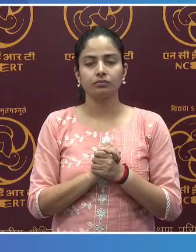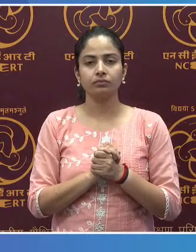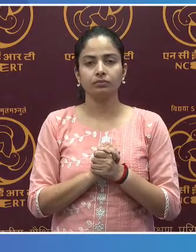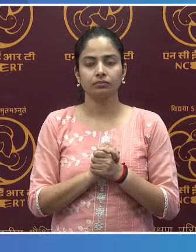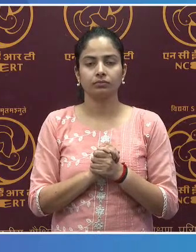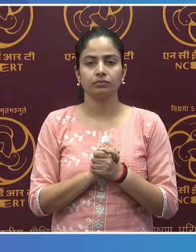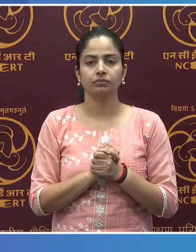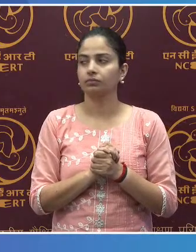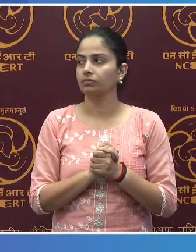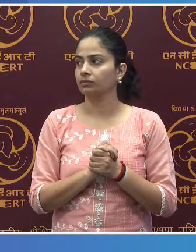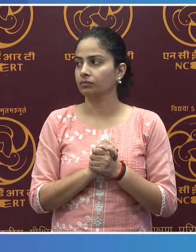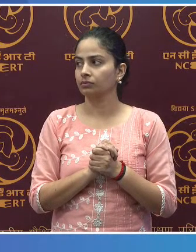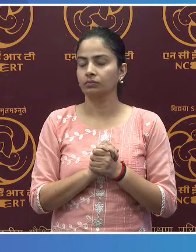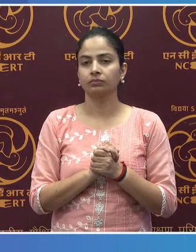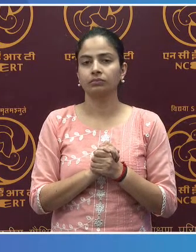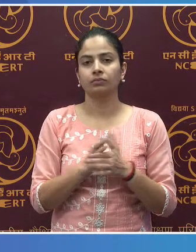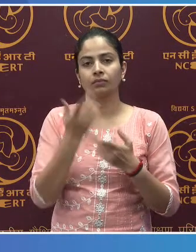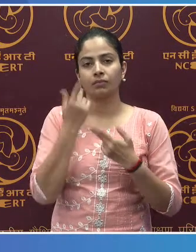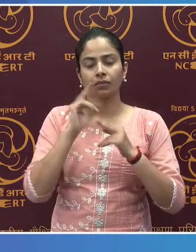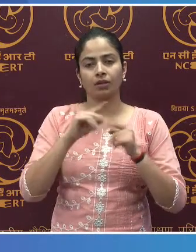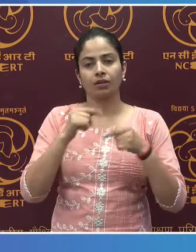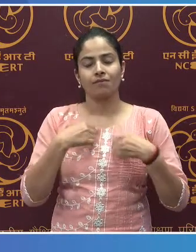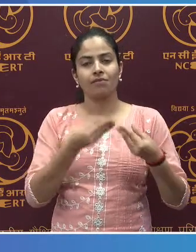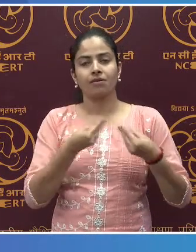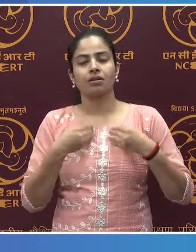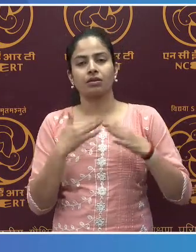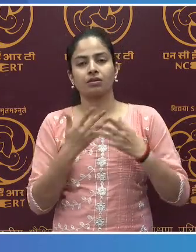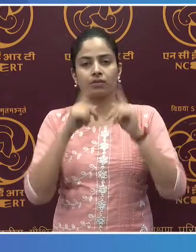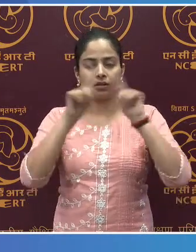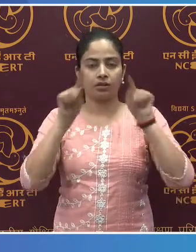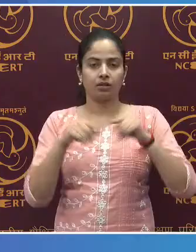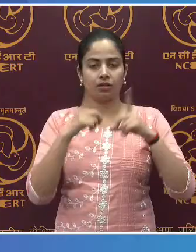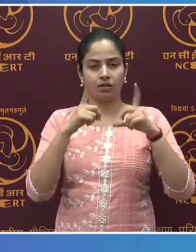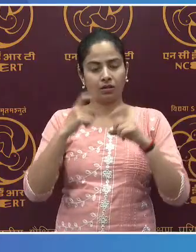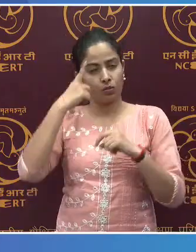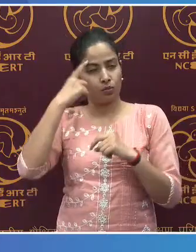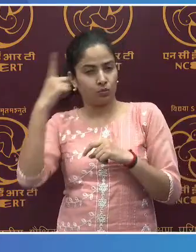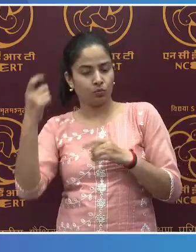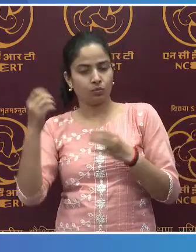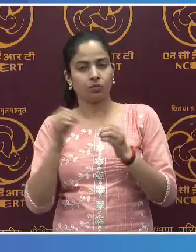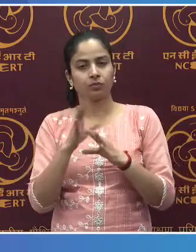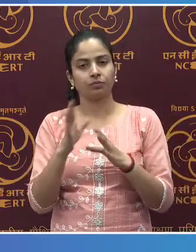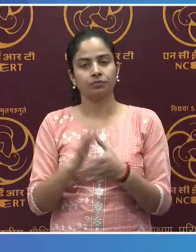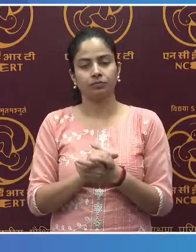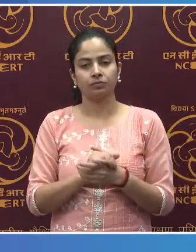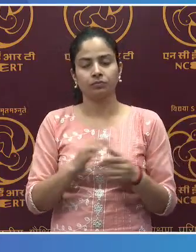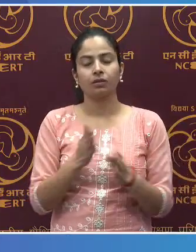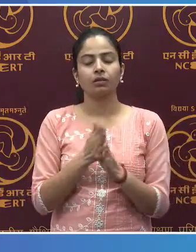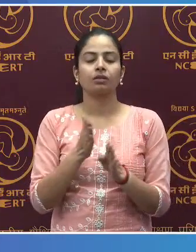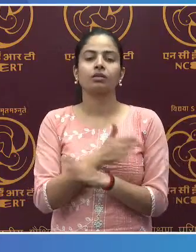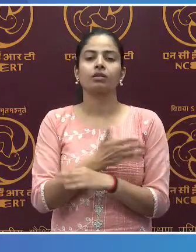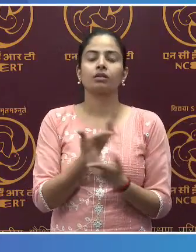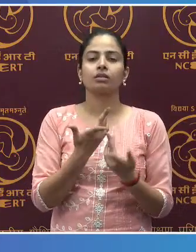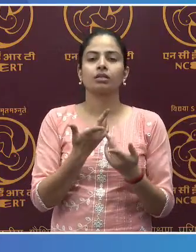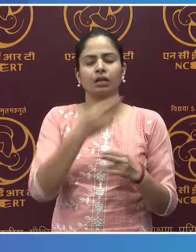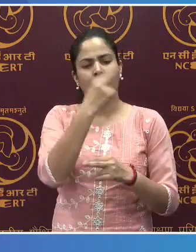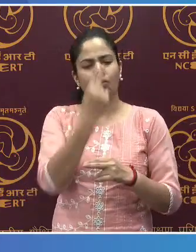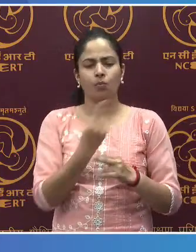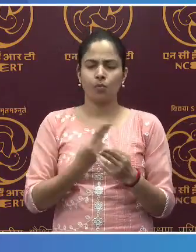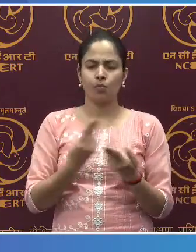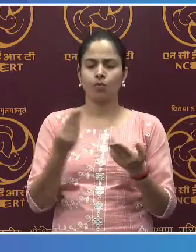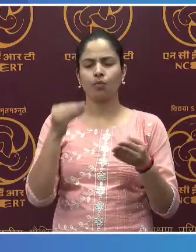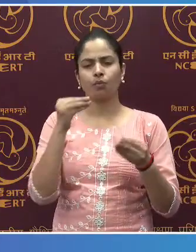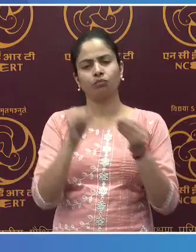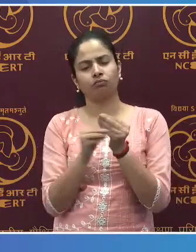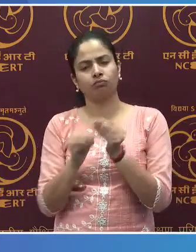the creativity of the learner, that really gives the imagery capacity of the learner. Apart from that, this book is full of the sketches which